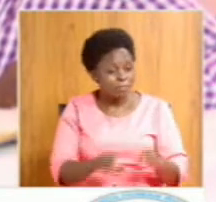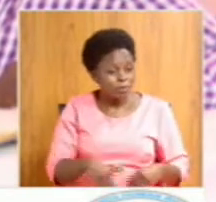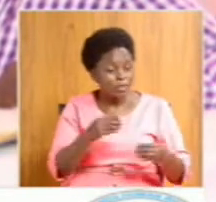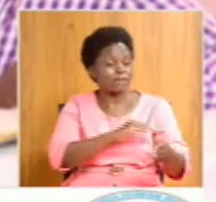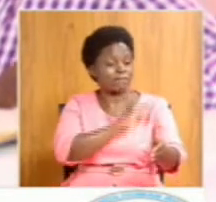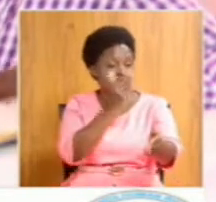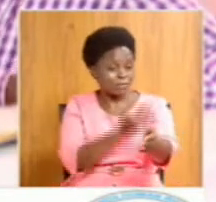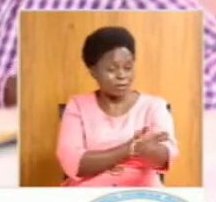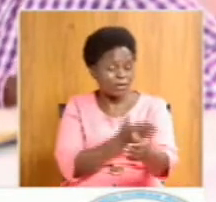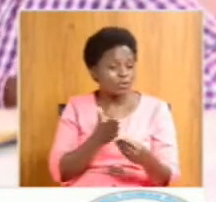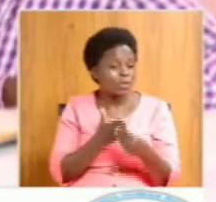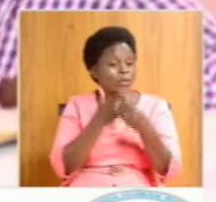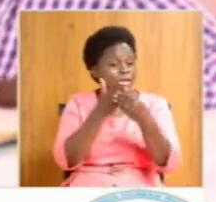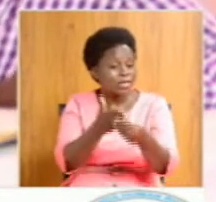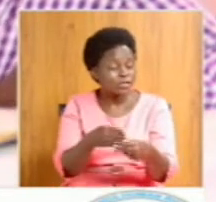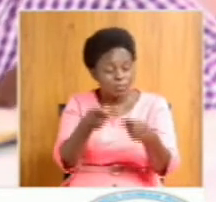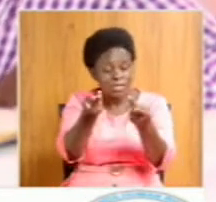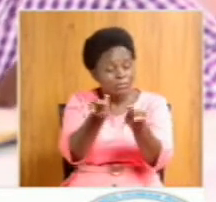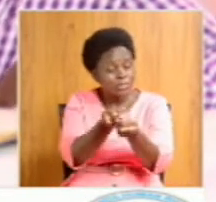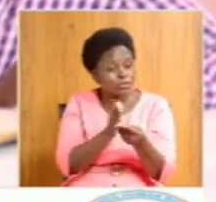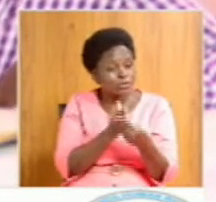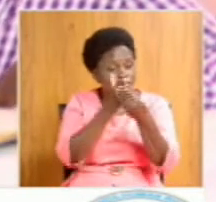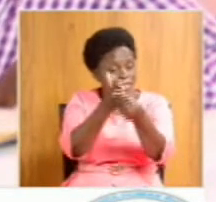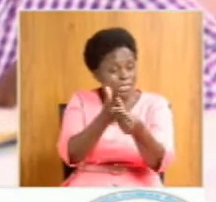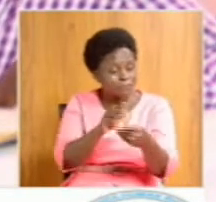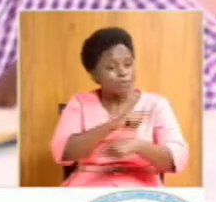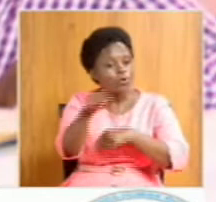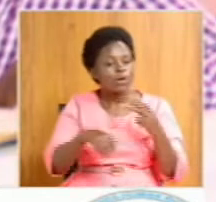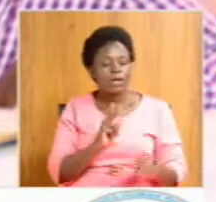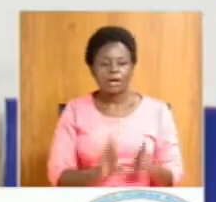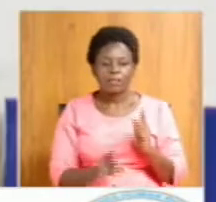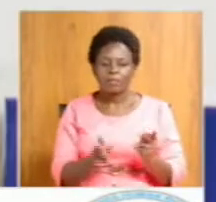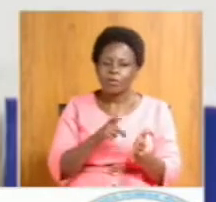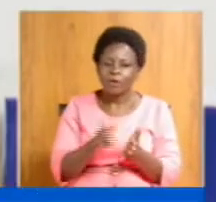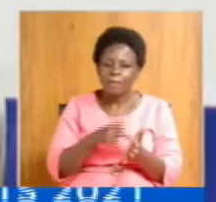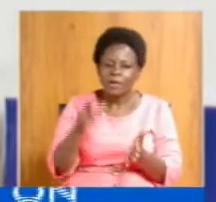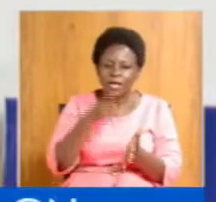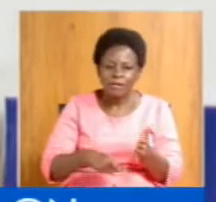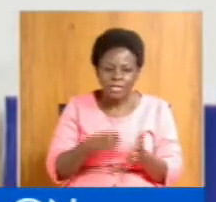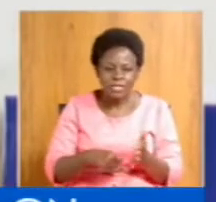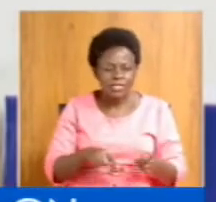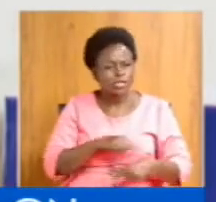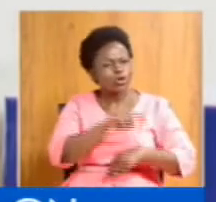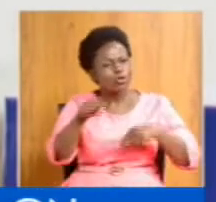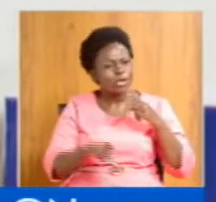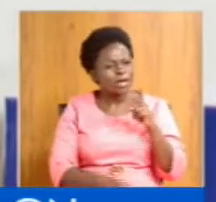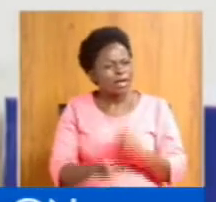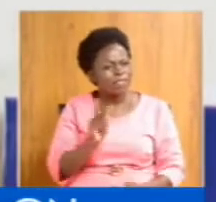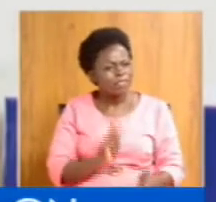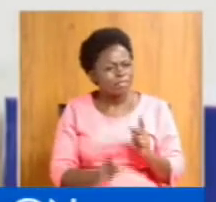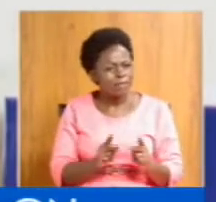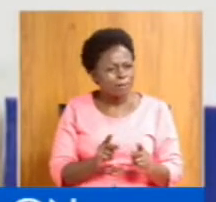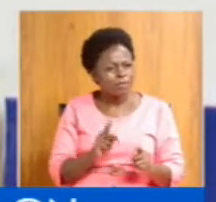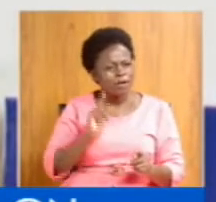mandate to our leaders to be in positions of leadership. We are the people who are paying our taxes. We are the people for